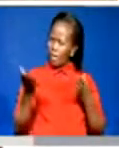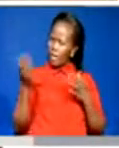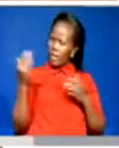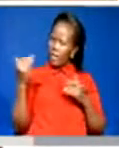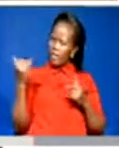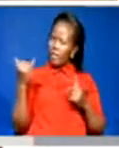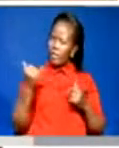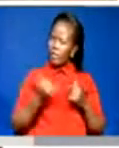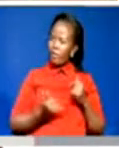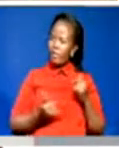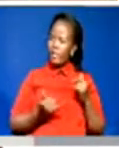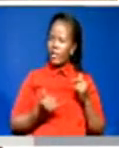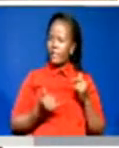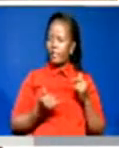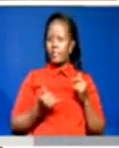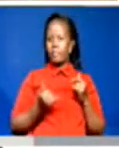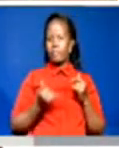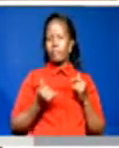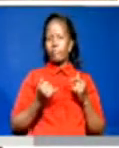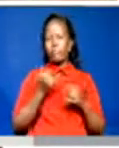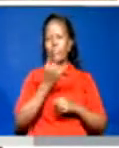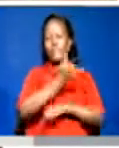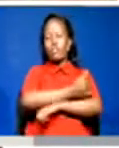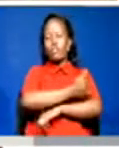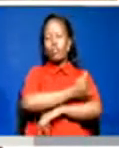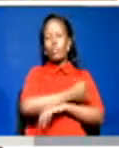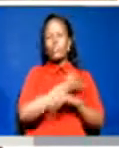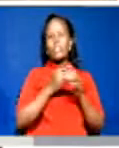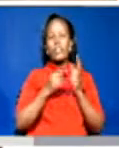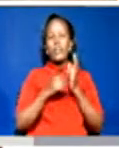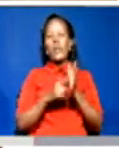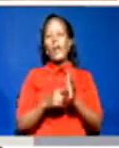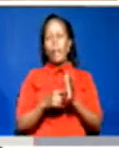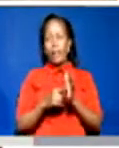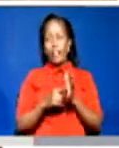you've mentioned an institution like the Kenya